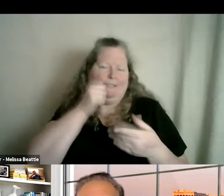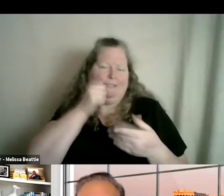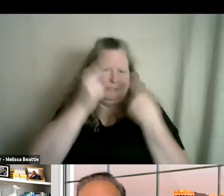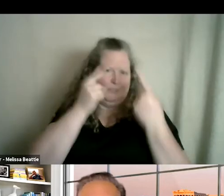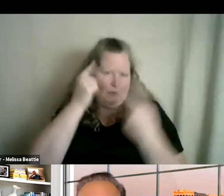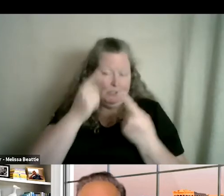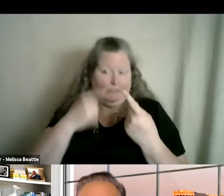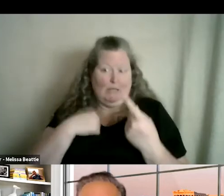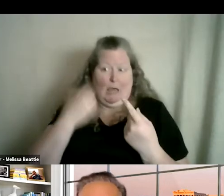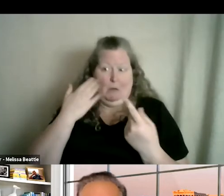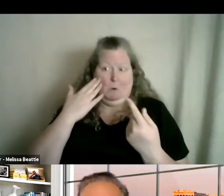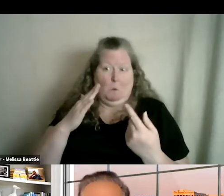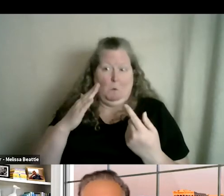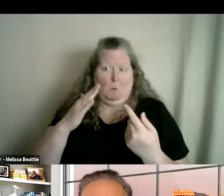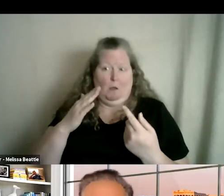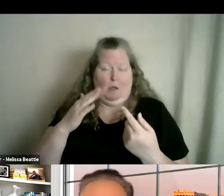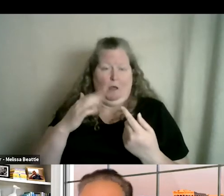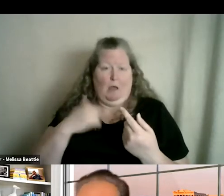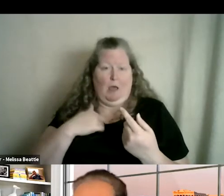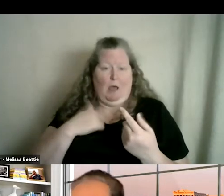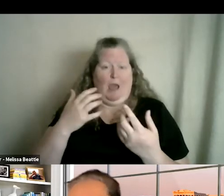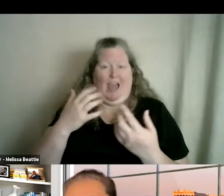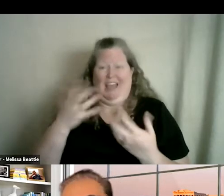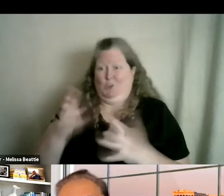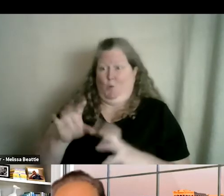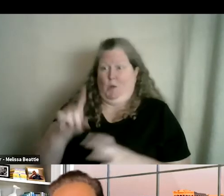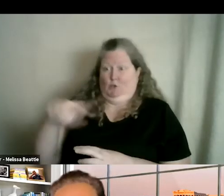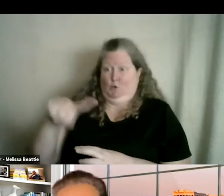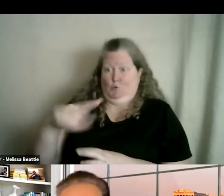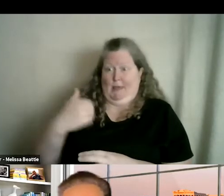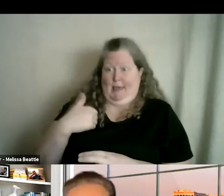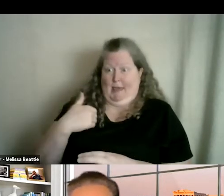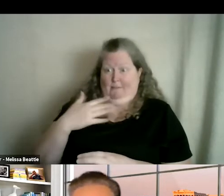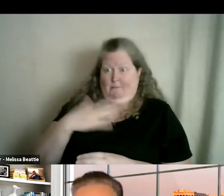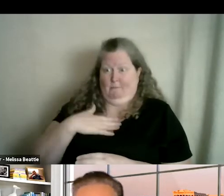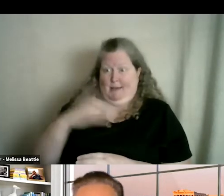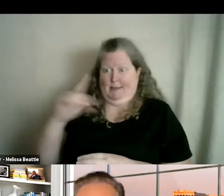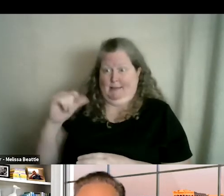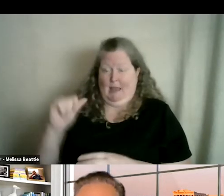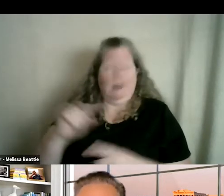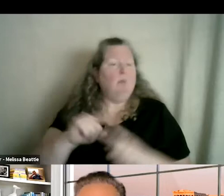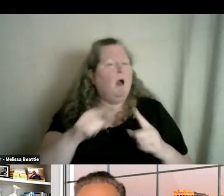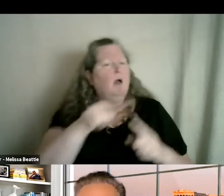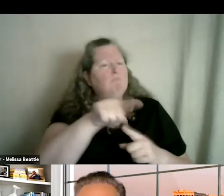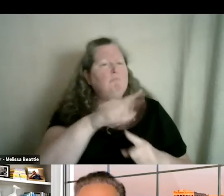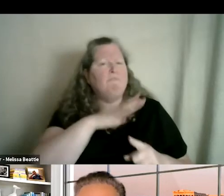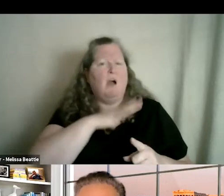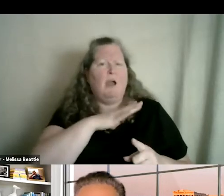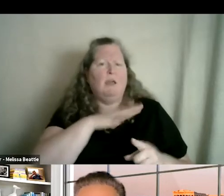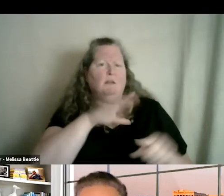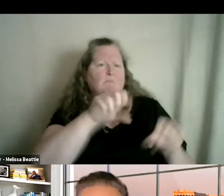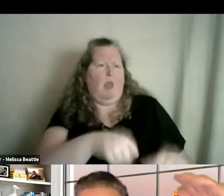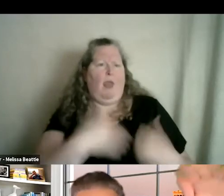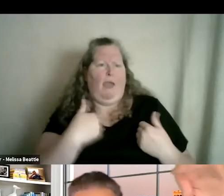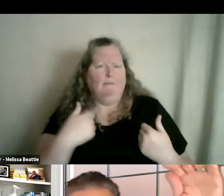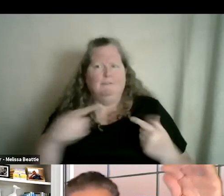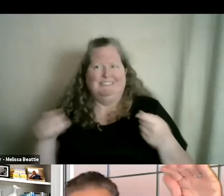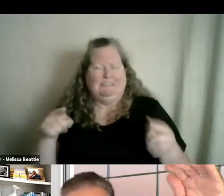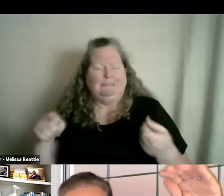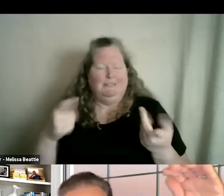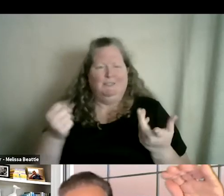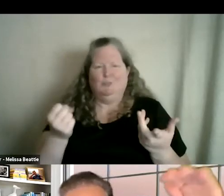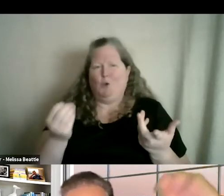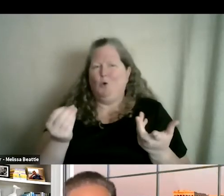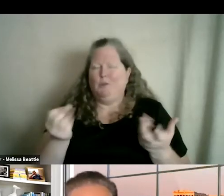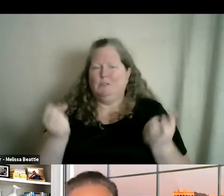don't know. I only want you to have my data, but I don't want him to have my data. All of it. Right. So there is all of this stuff